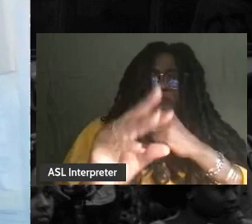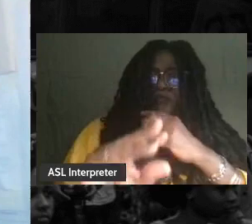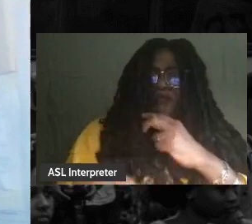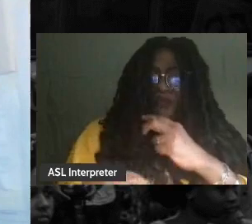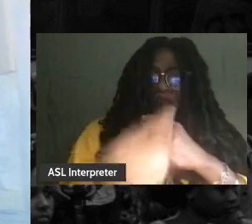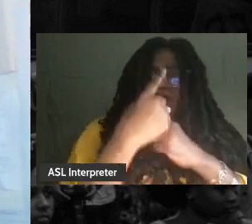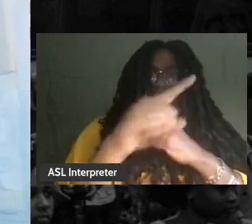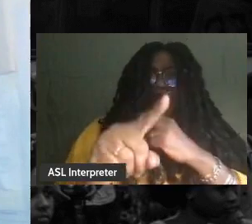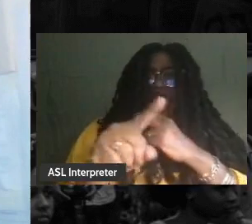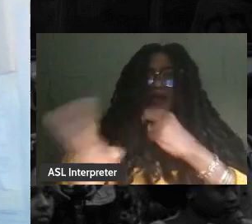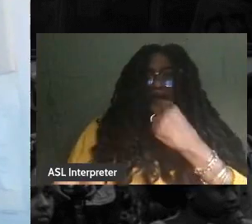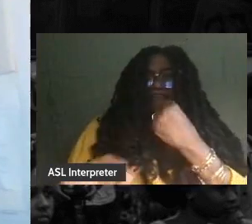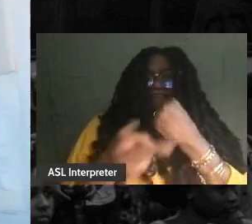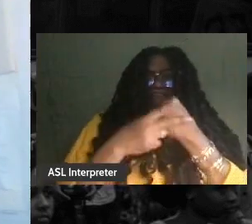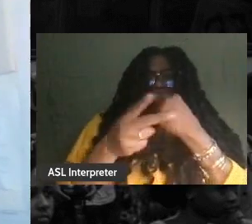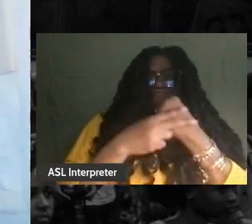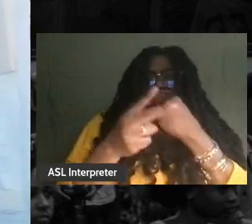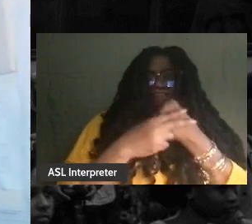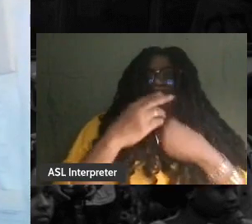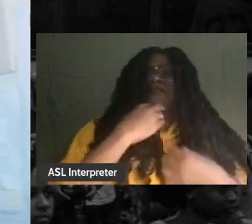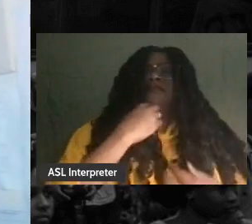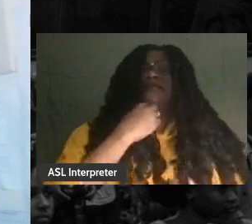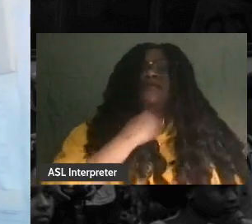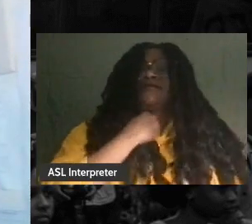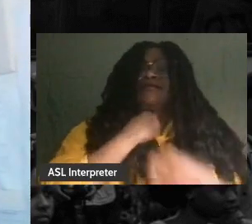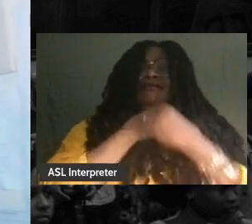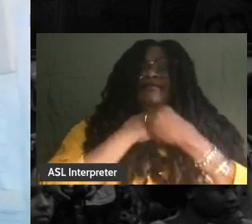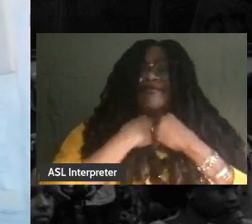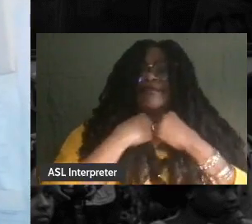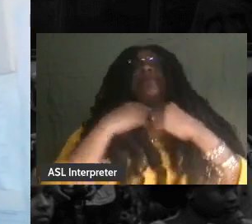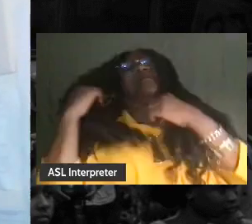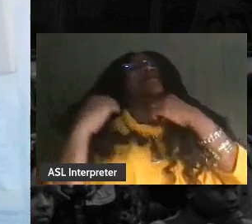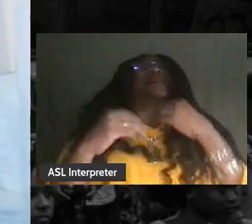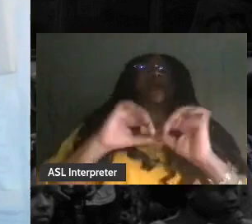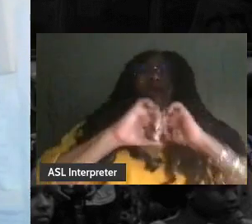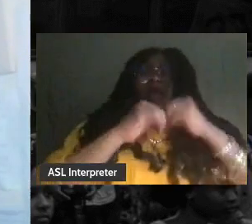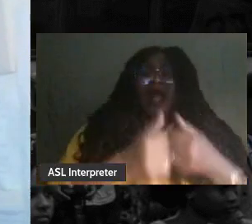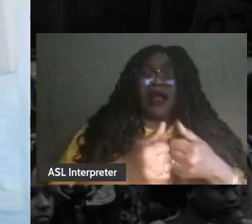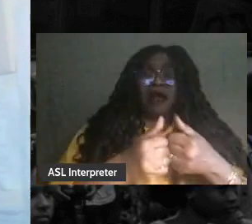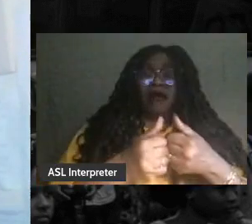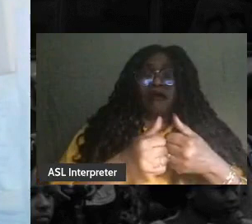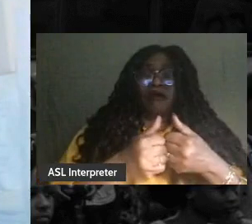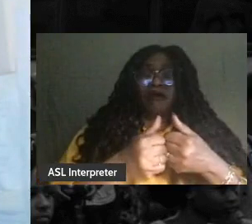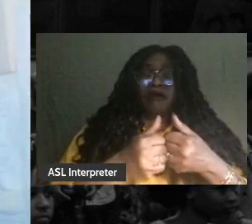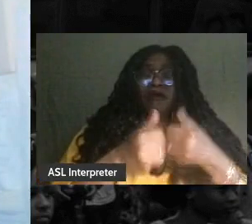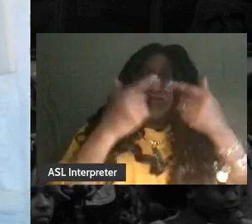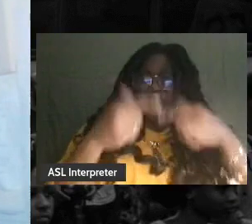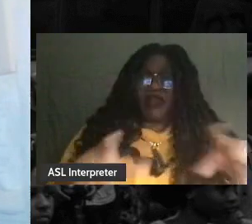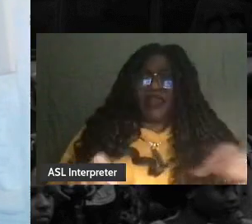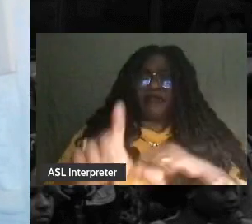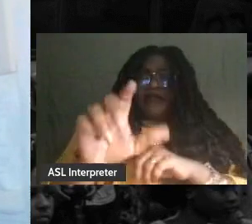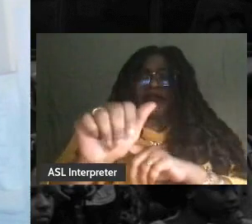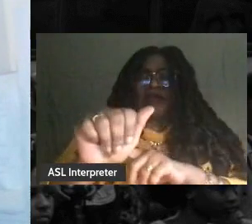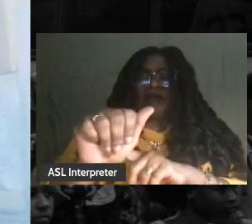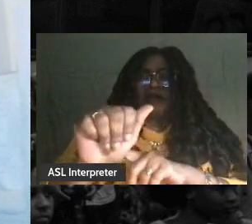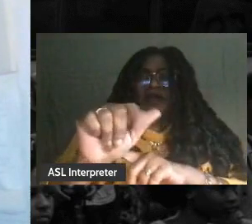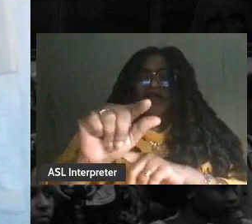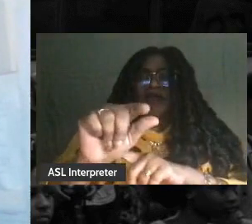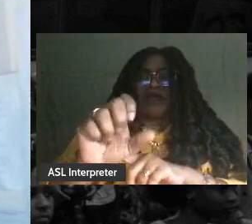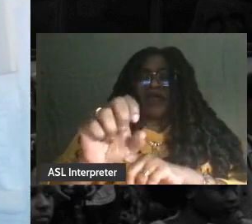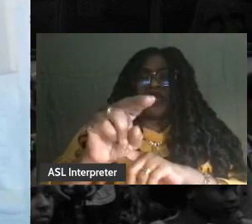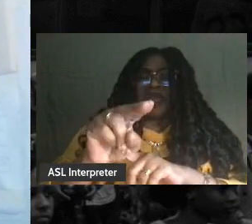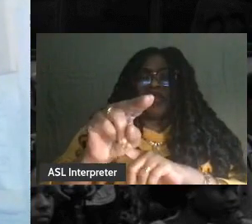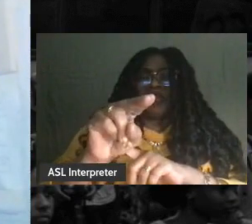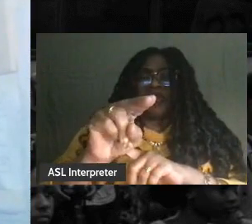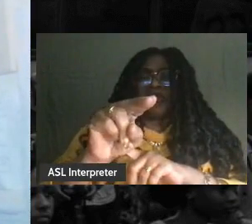and philosophy in their language system of symbols called Adinkra. One of the symbols is of a